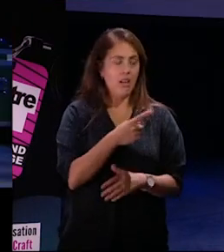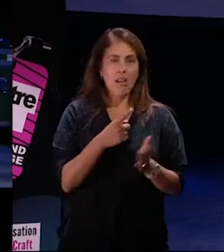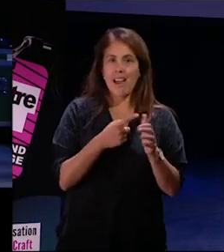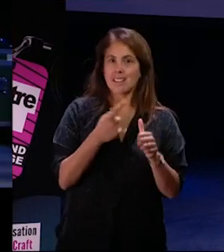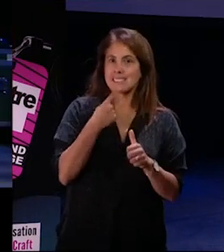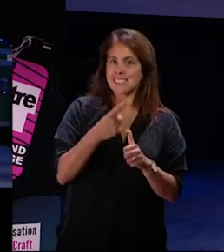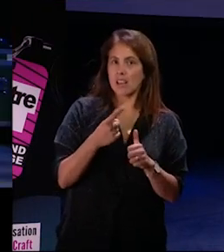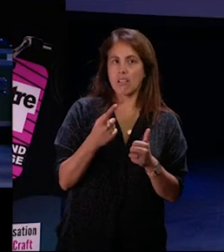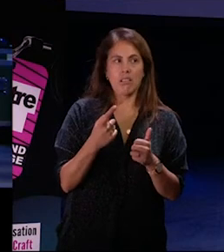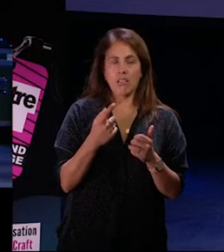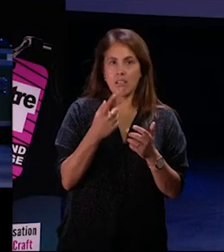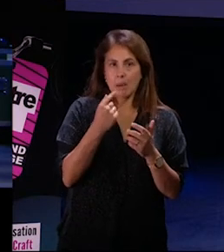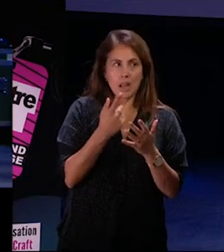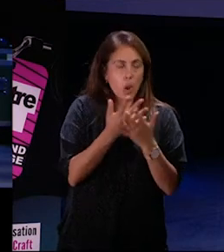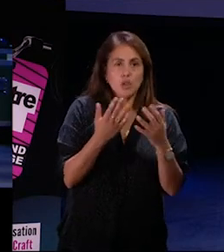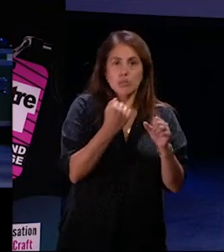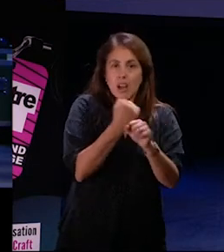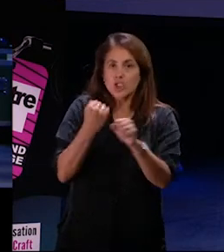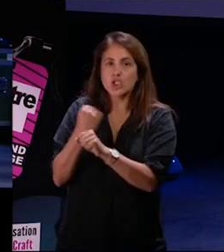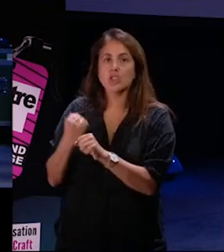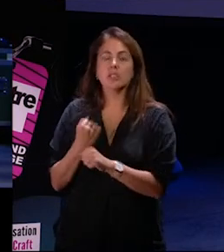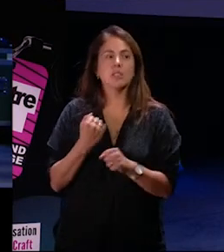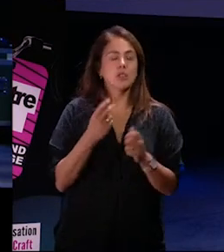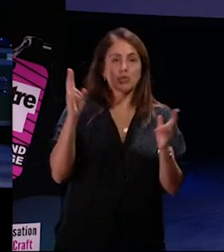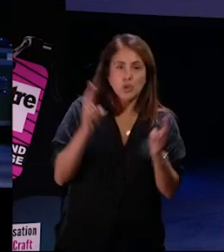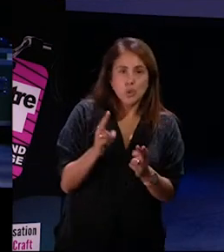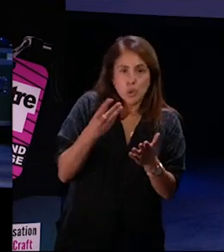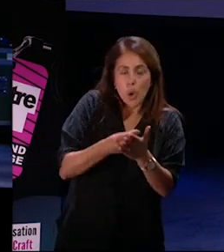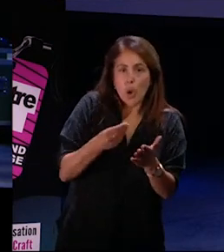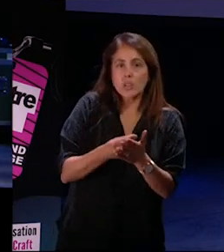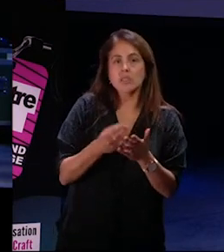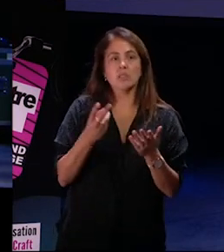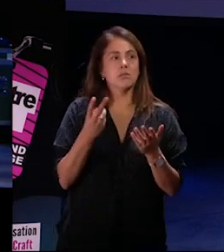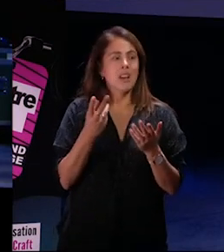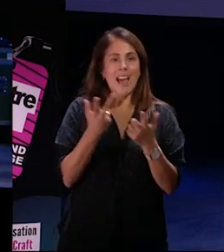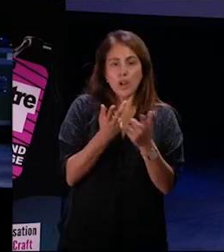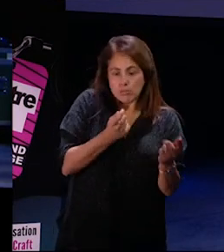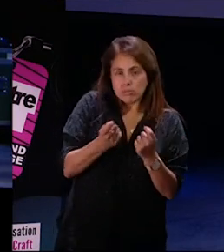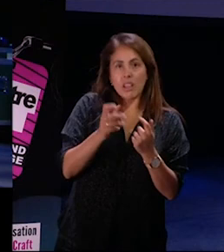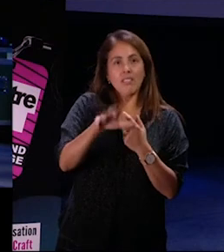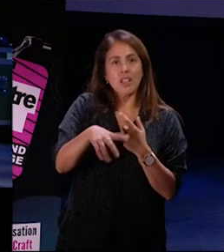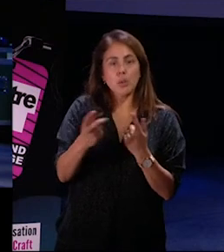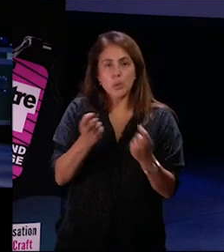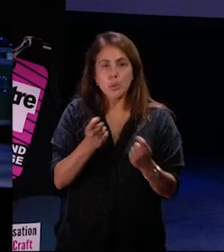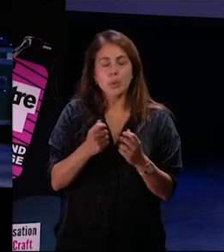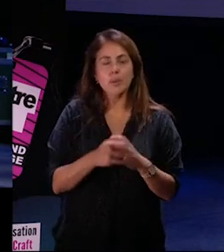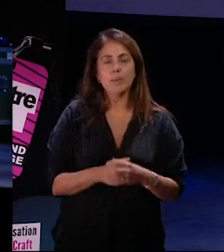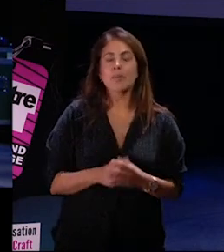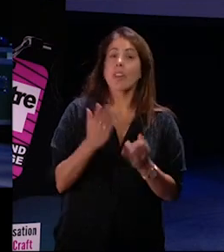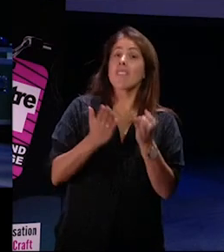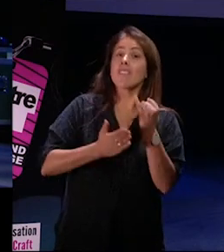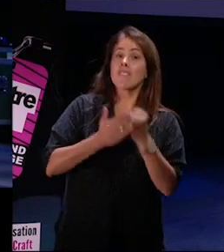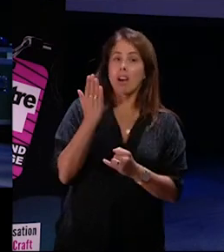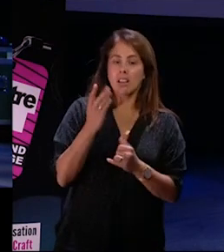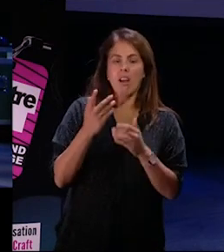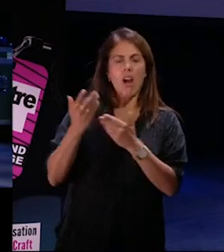more productions to go on, reducing your costs in operating the venue, et cetera, et cetera. And then finally,